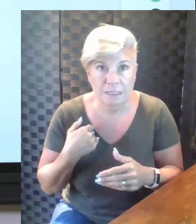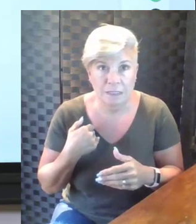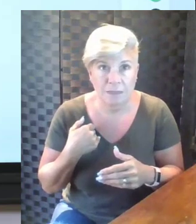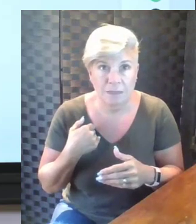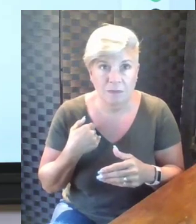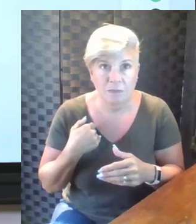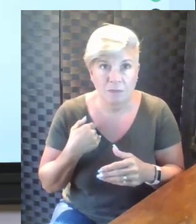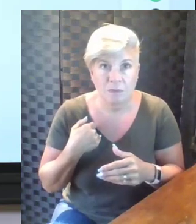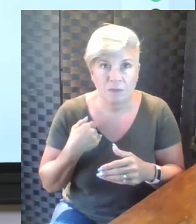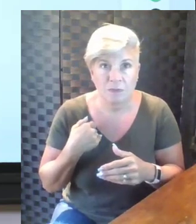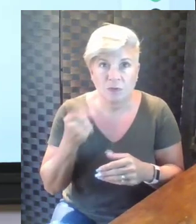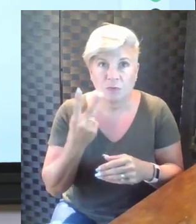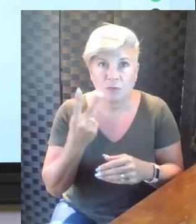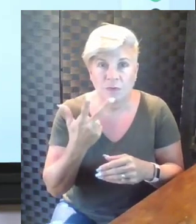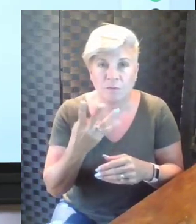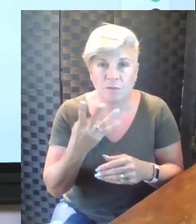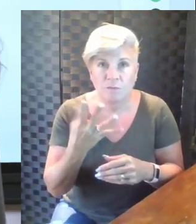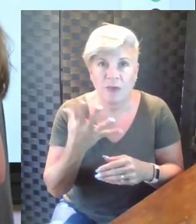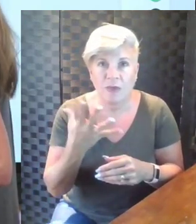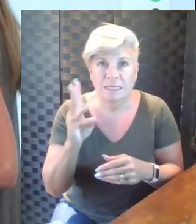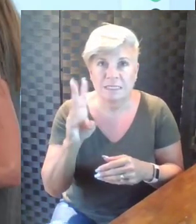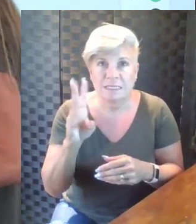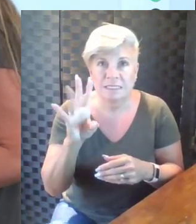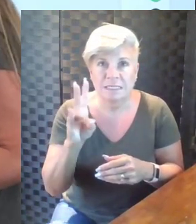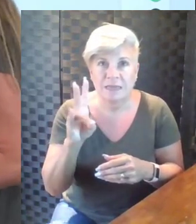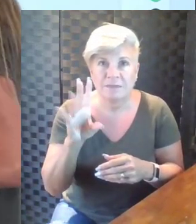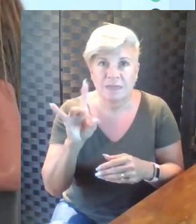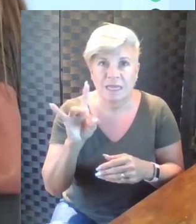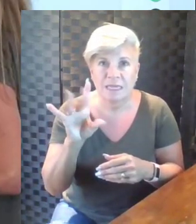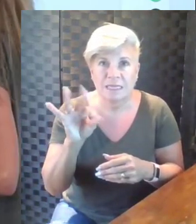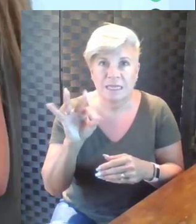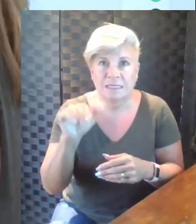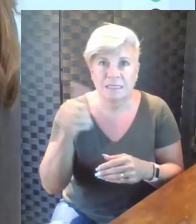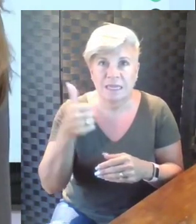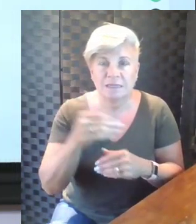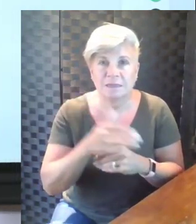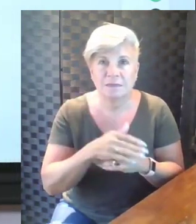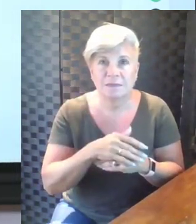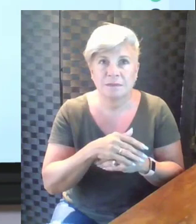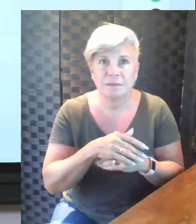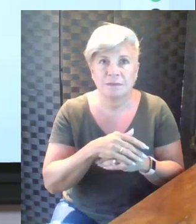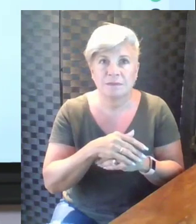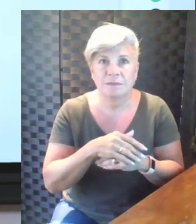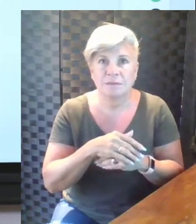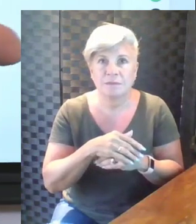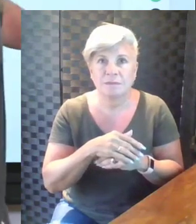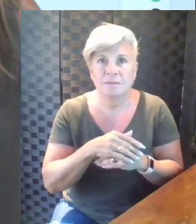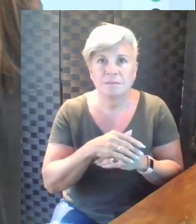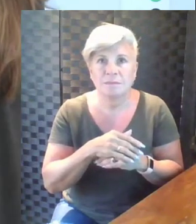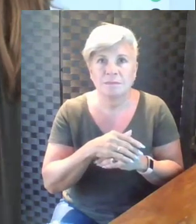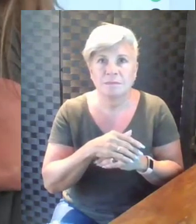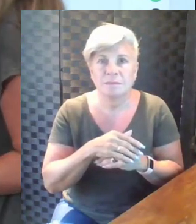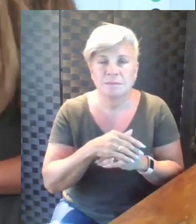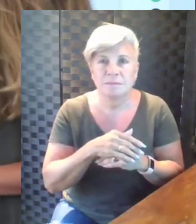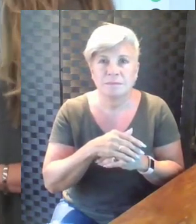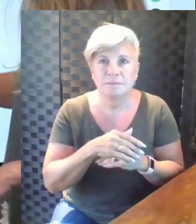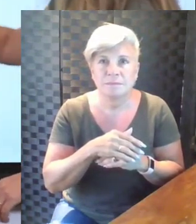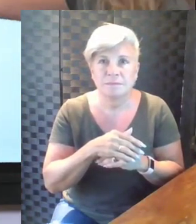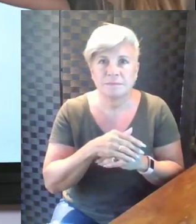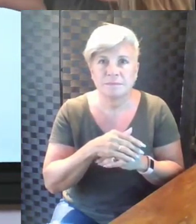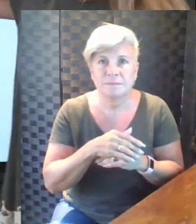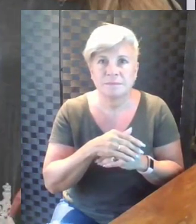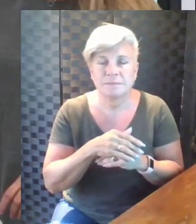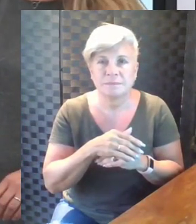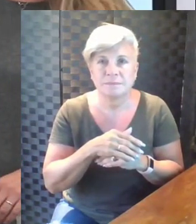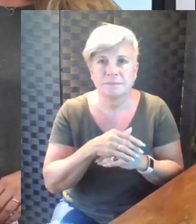let's see, 1, 2, 3, 4, 5, 6, 7, 8, 9, 10. I'm going to circle those. All right,